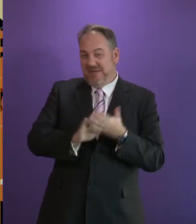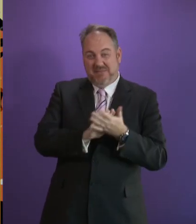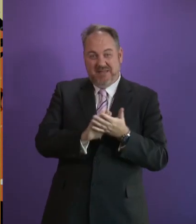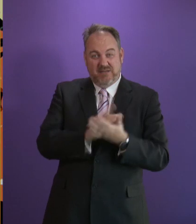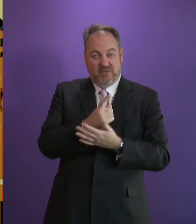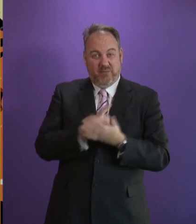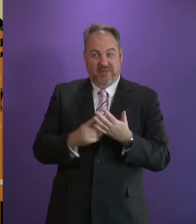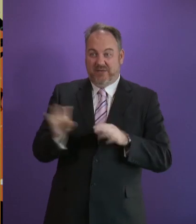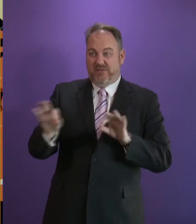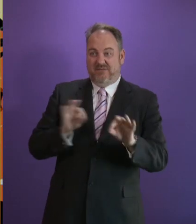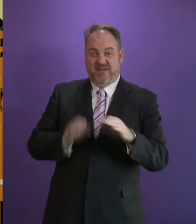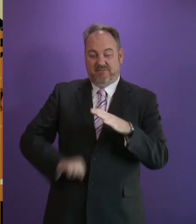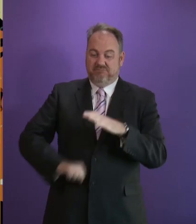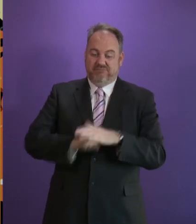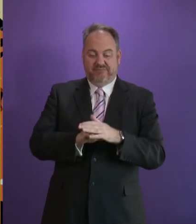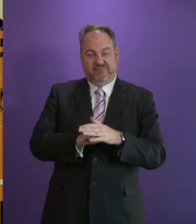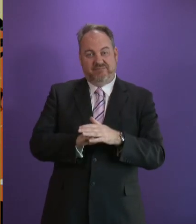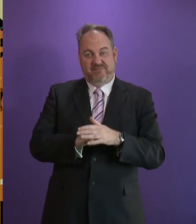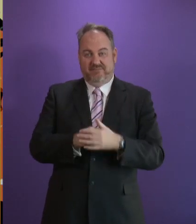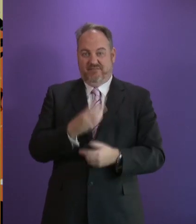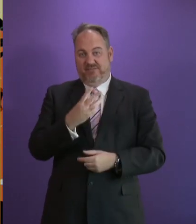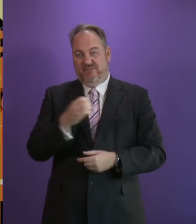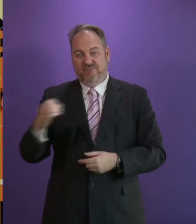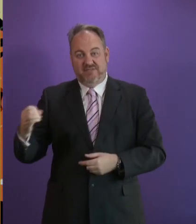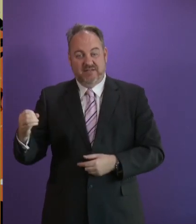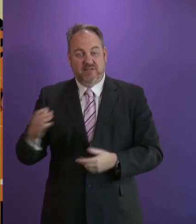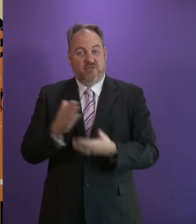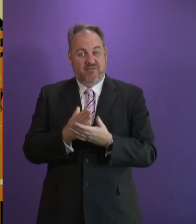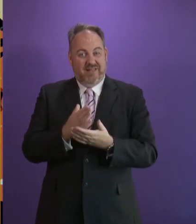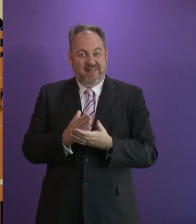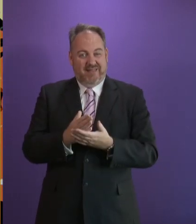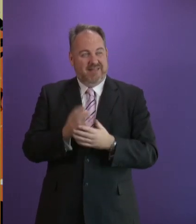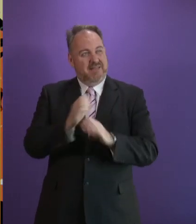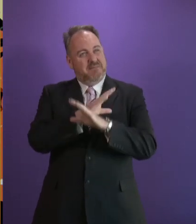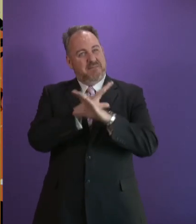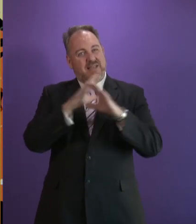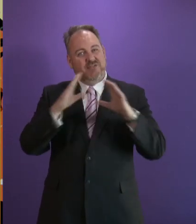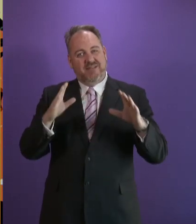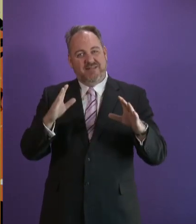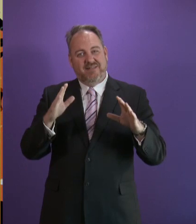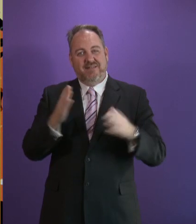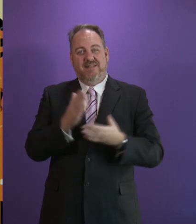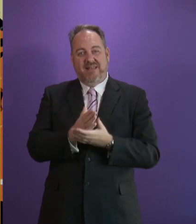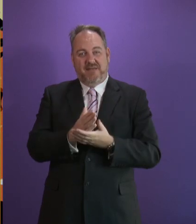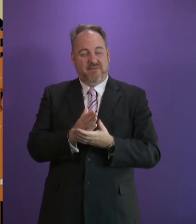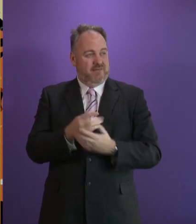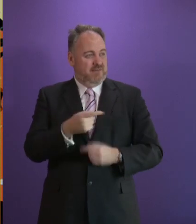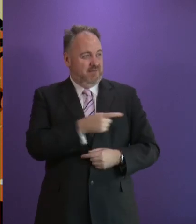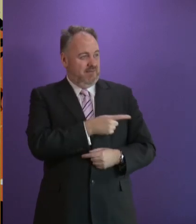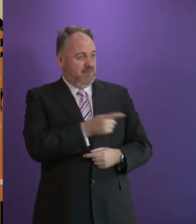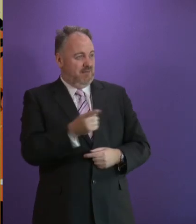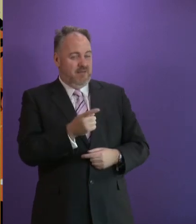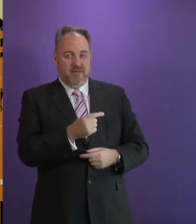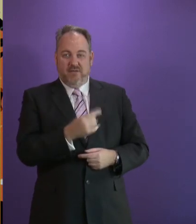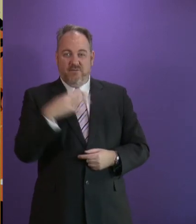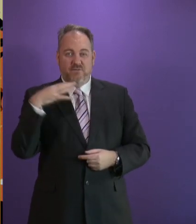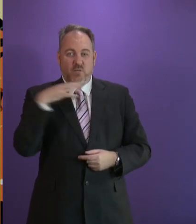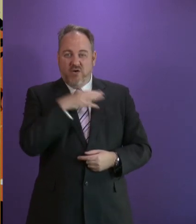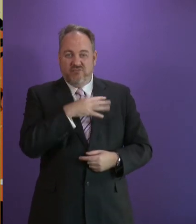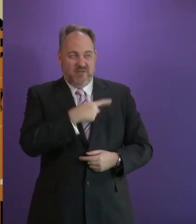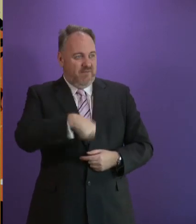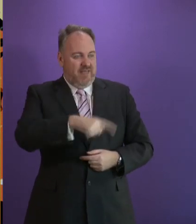hubs. Hello, hubs. That's just this one day. Imagine if even half of those took it forward